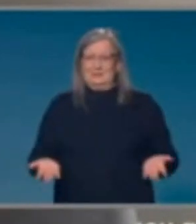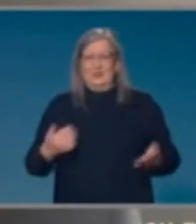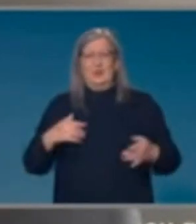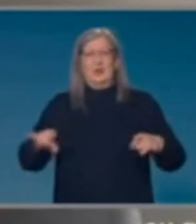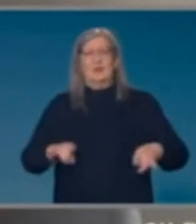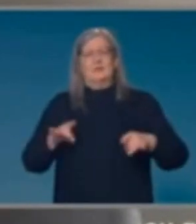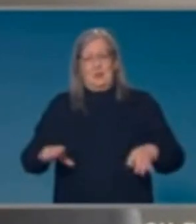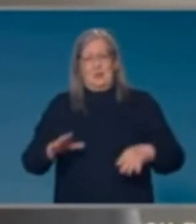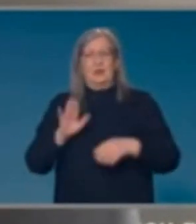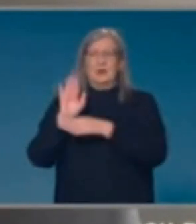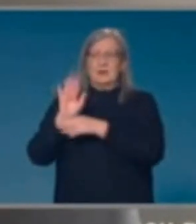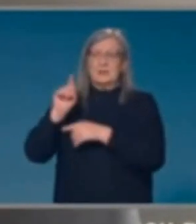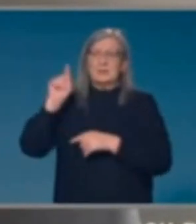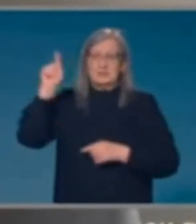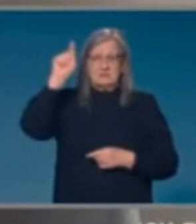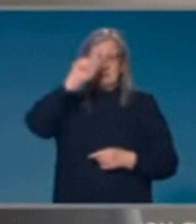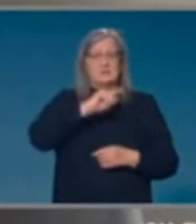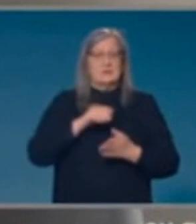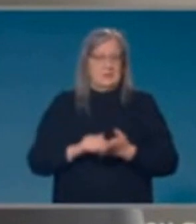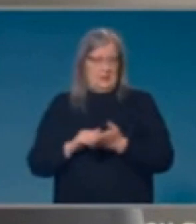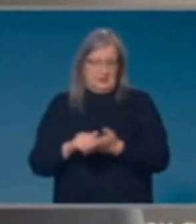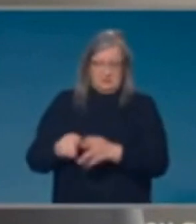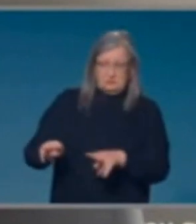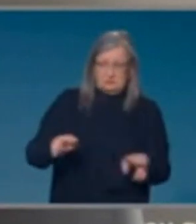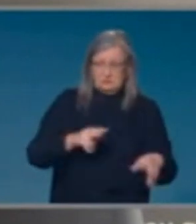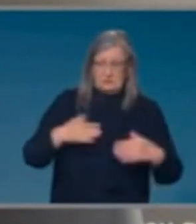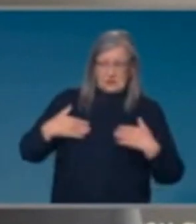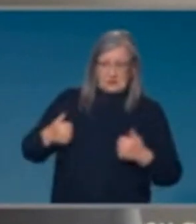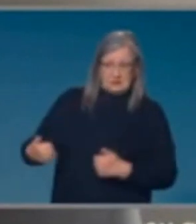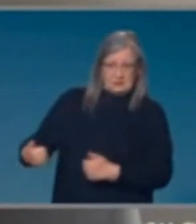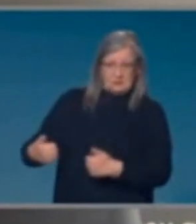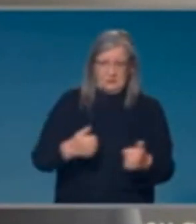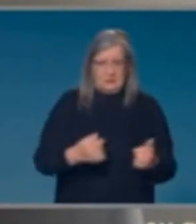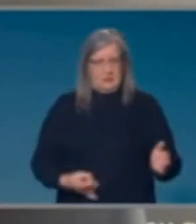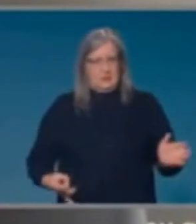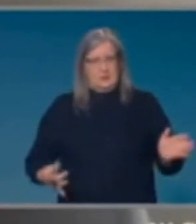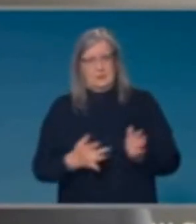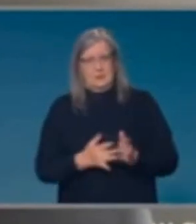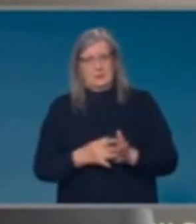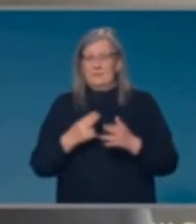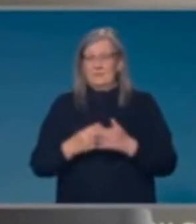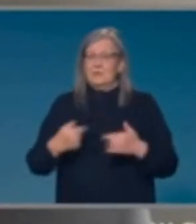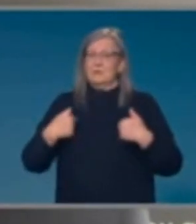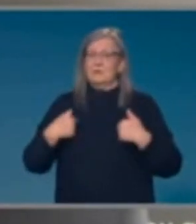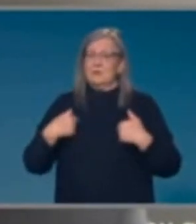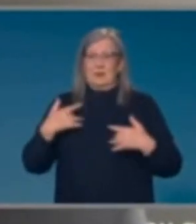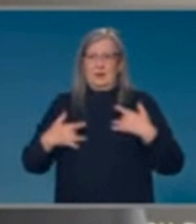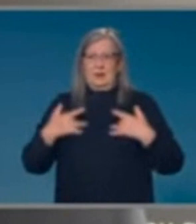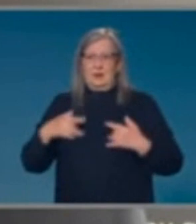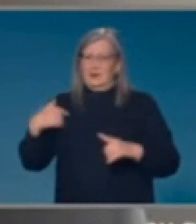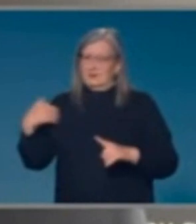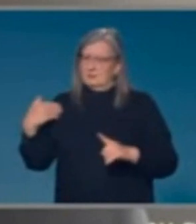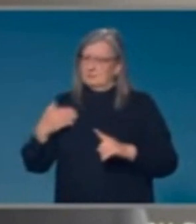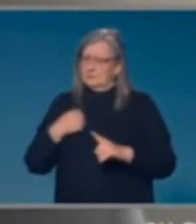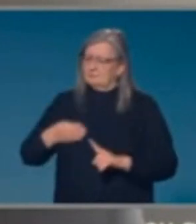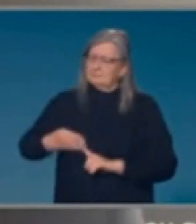So it's real, it's significant, it's important. For me, it's a personal lifelong passion. And